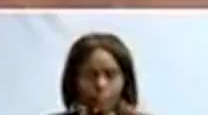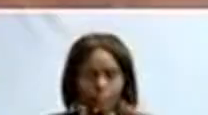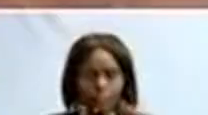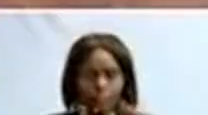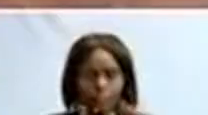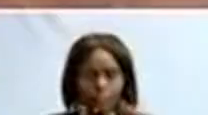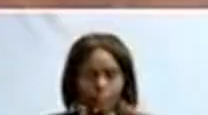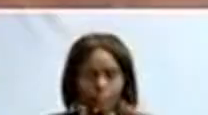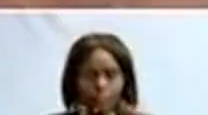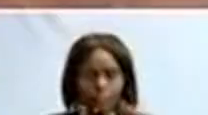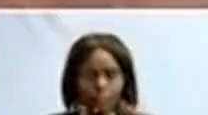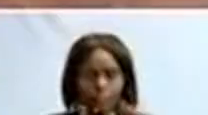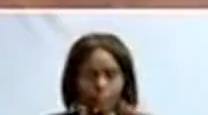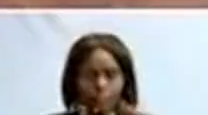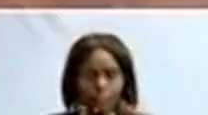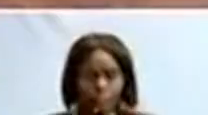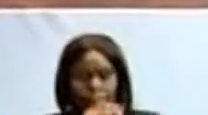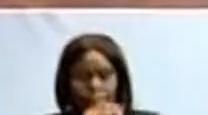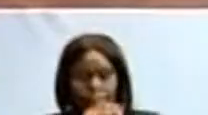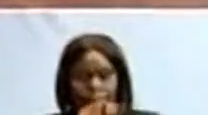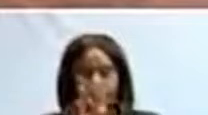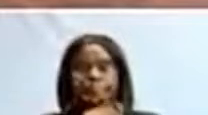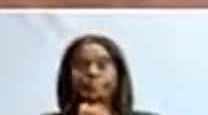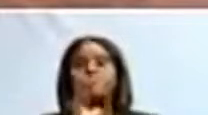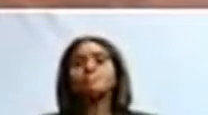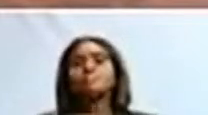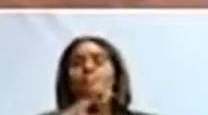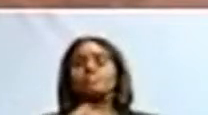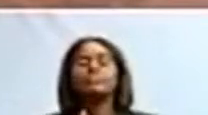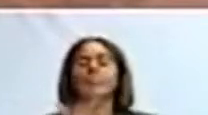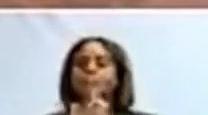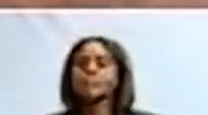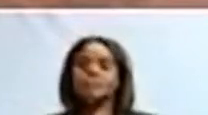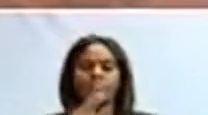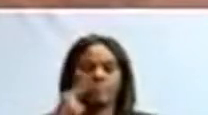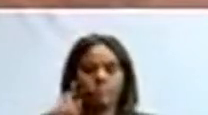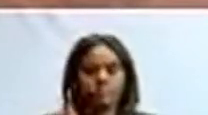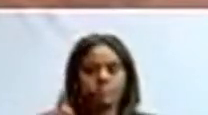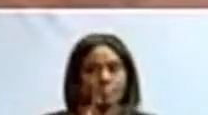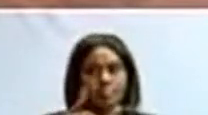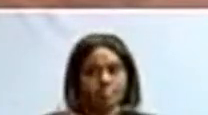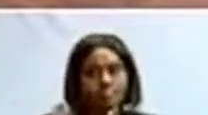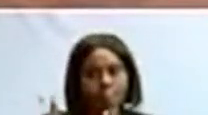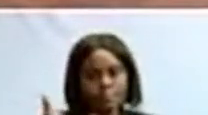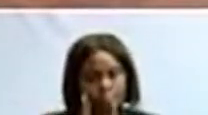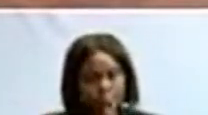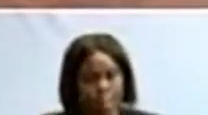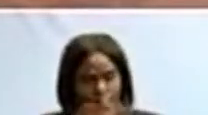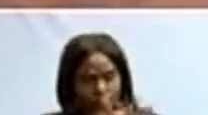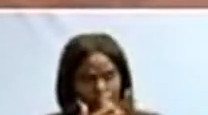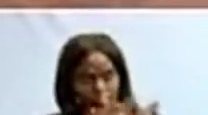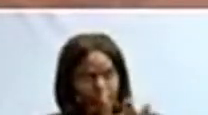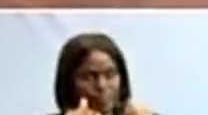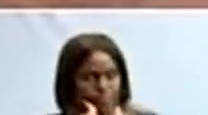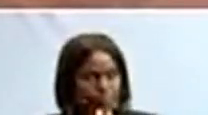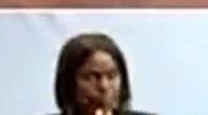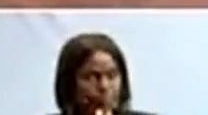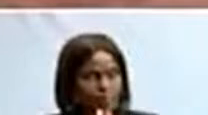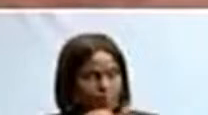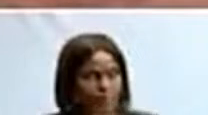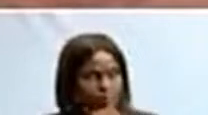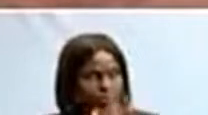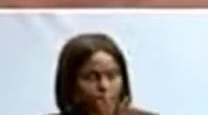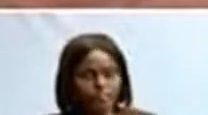This was due to sufficient funds for the exercise, coupled with the